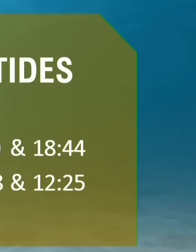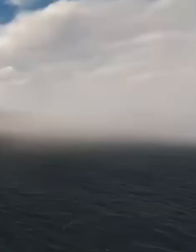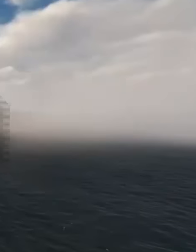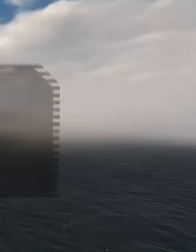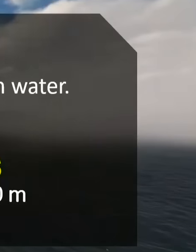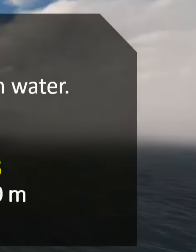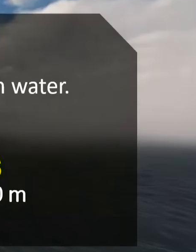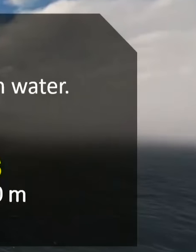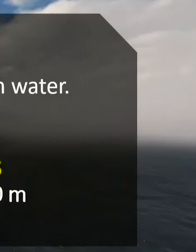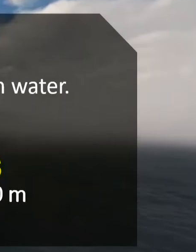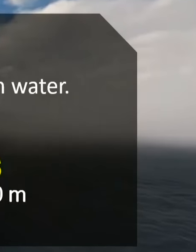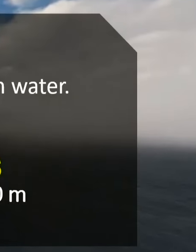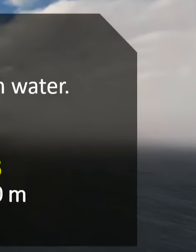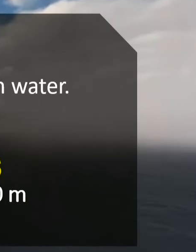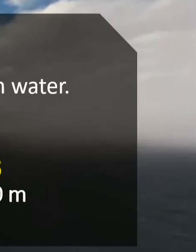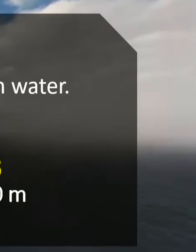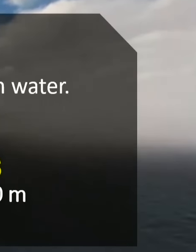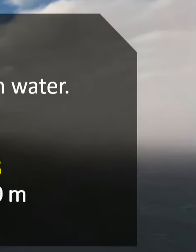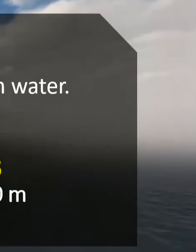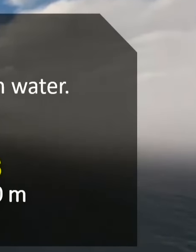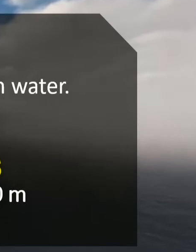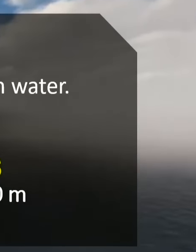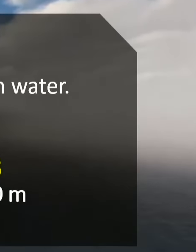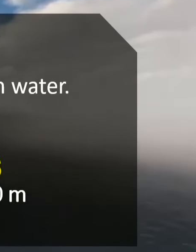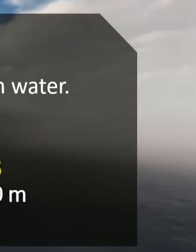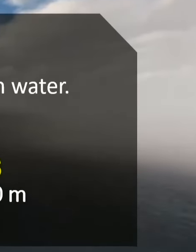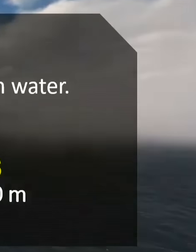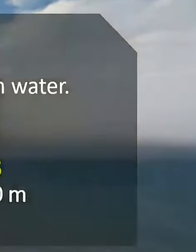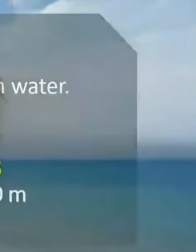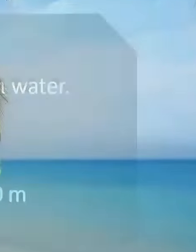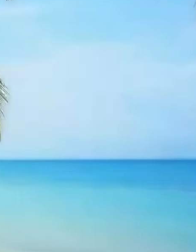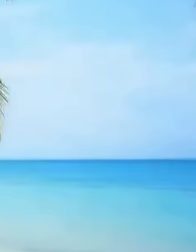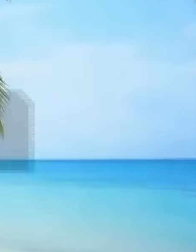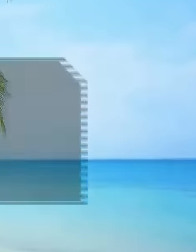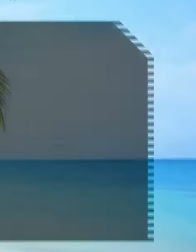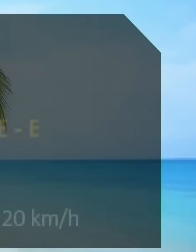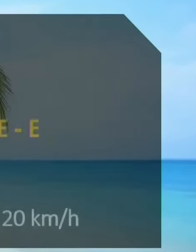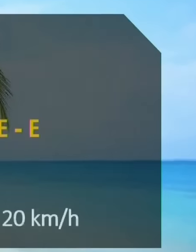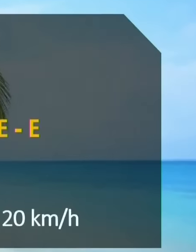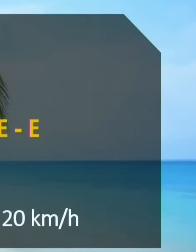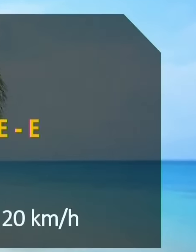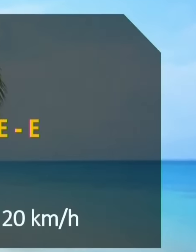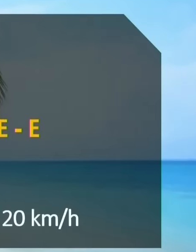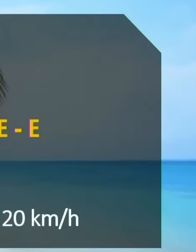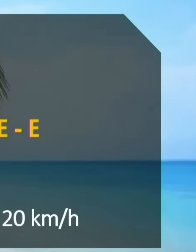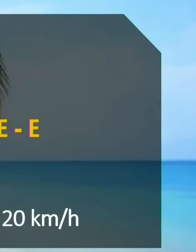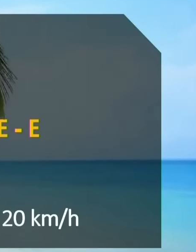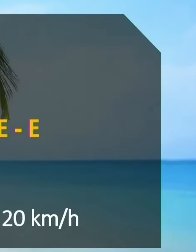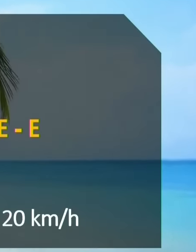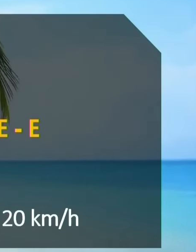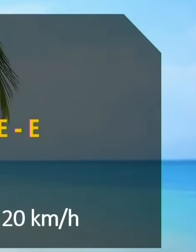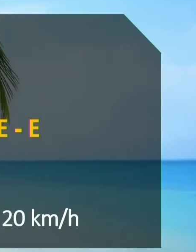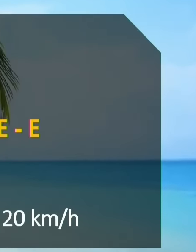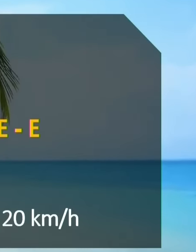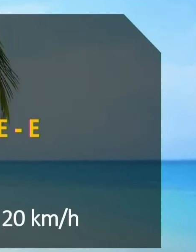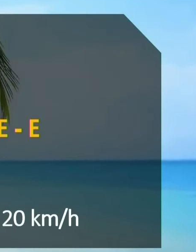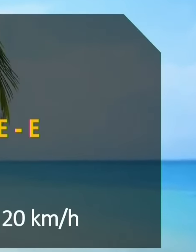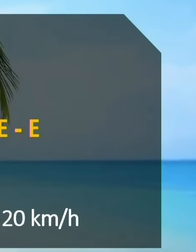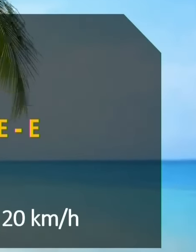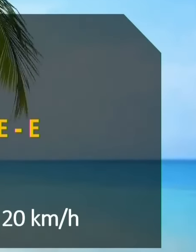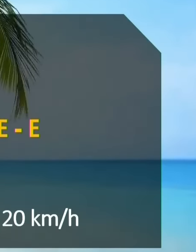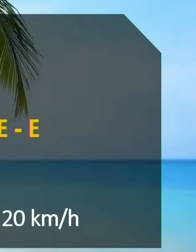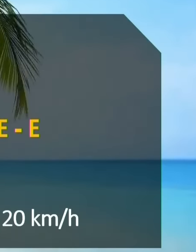open water with swells peaking at 2 meters. The winds coming in from the east-southeast to the east, they're peaking at